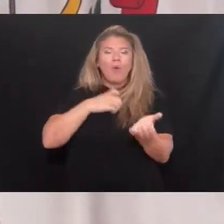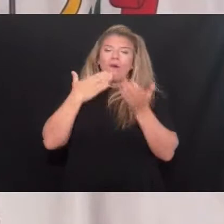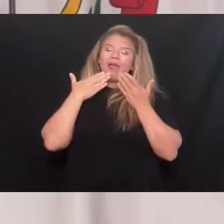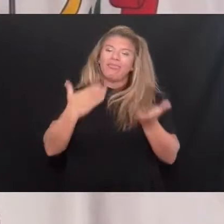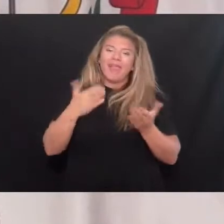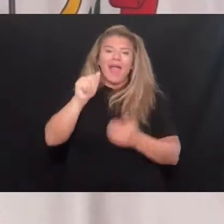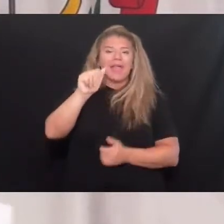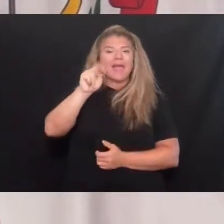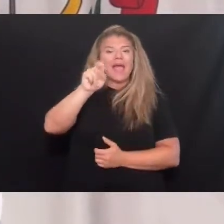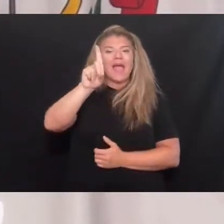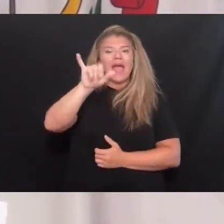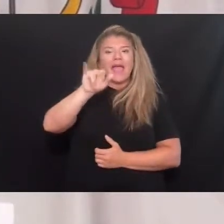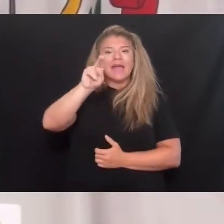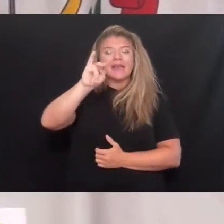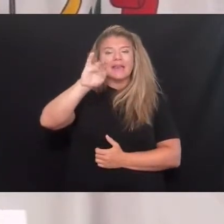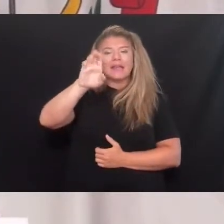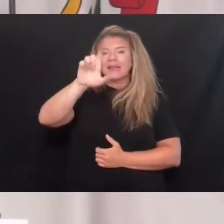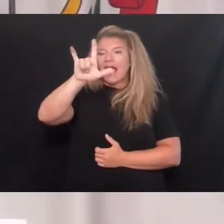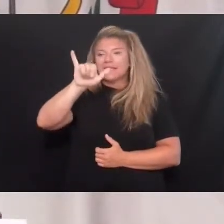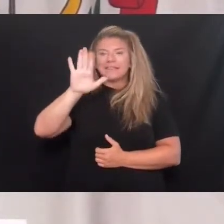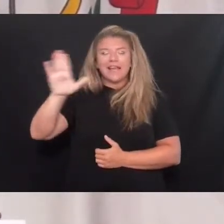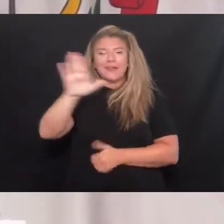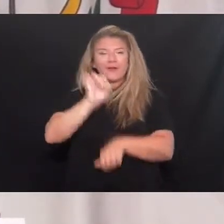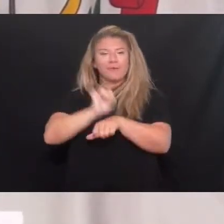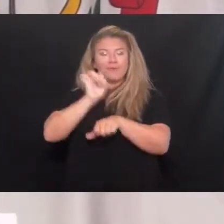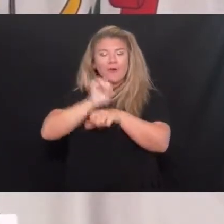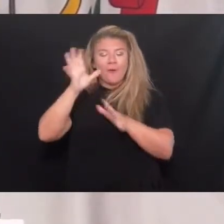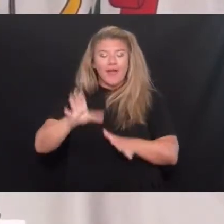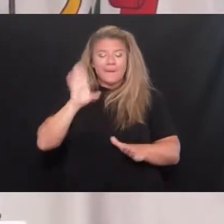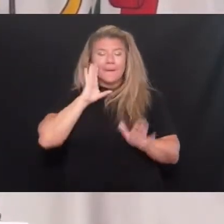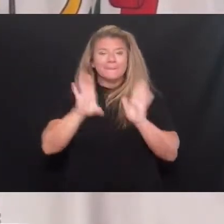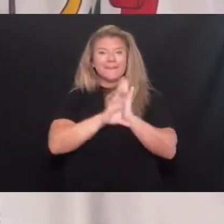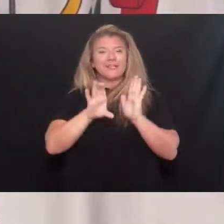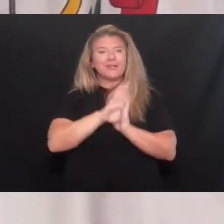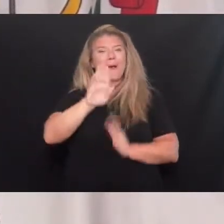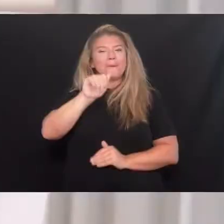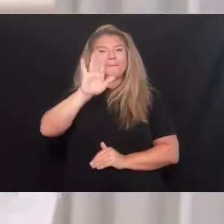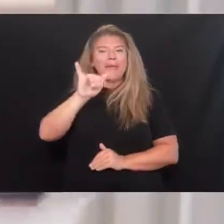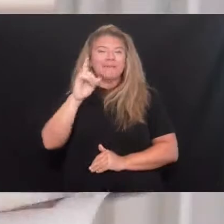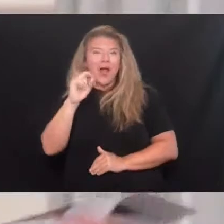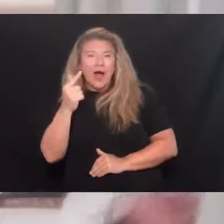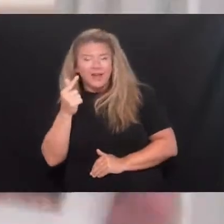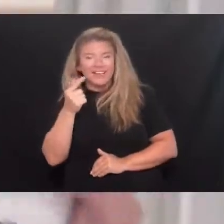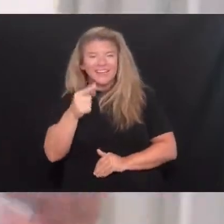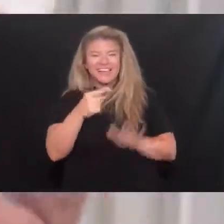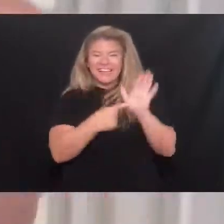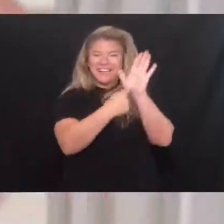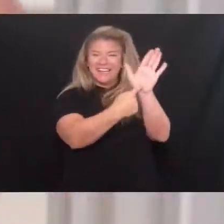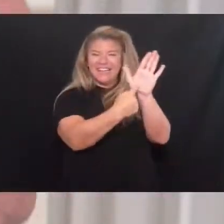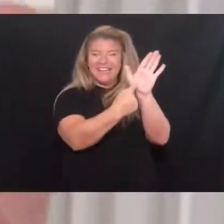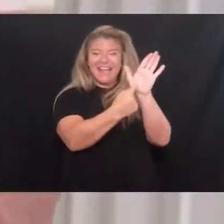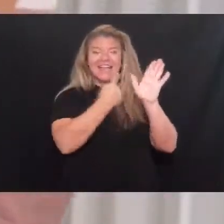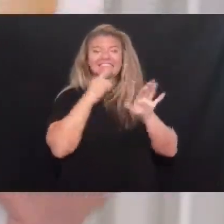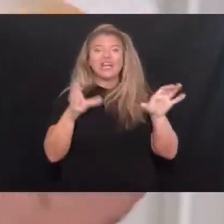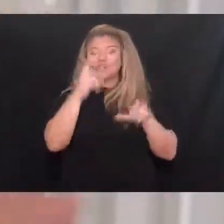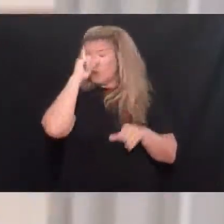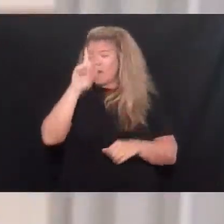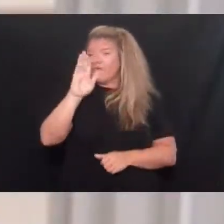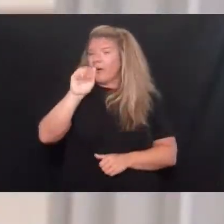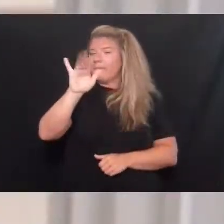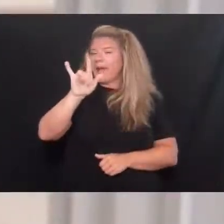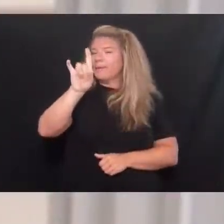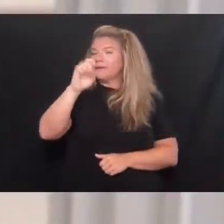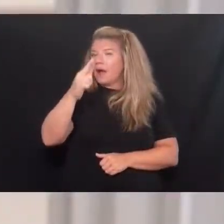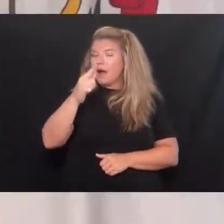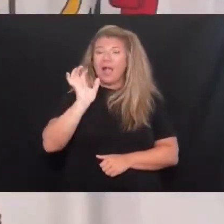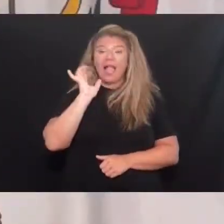and Andy Nicely. We've got Baby Dog's picture on the State Journal here and everything. It's kind of neat stuff and everything. It says, do it for Baby Dog, and that's